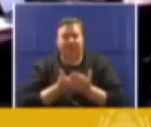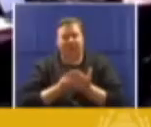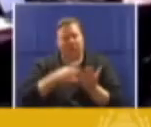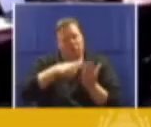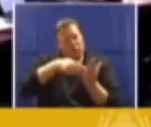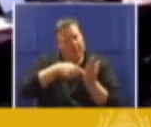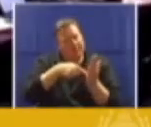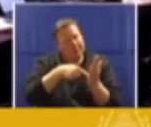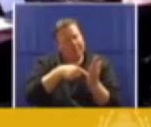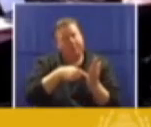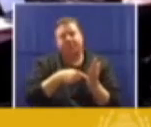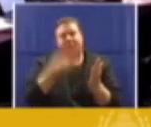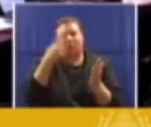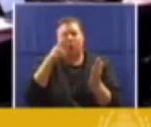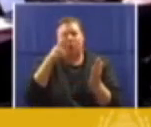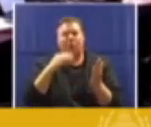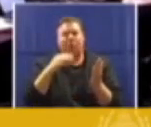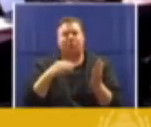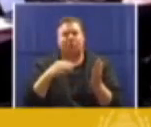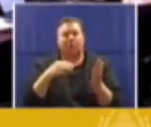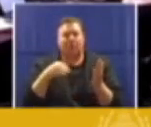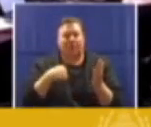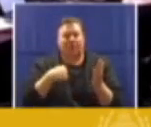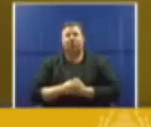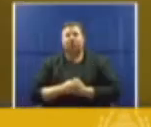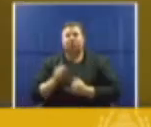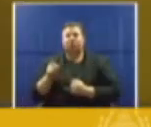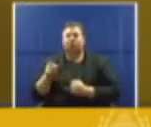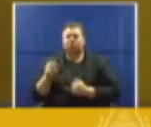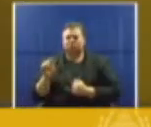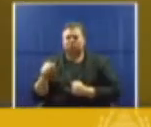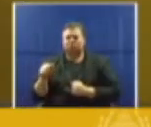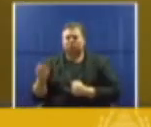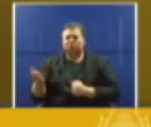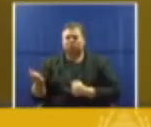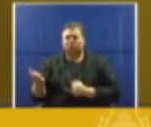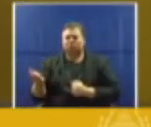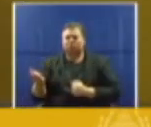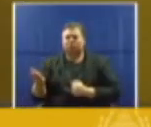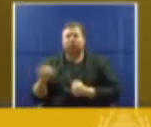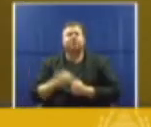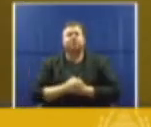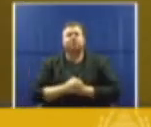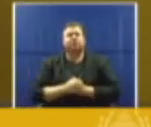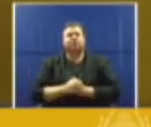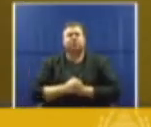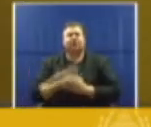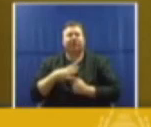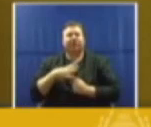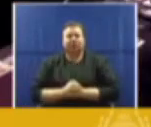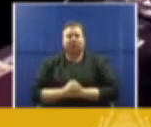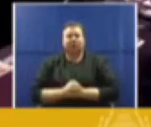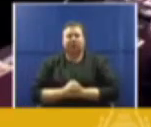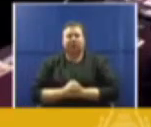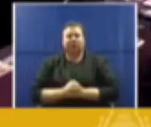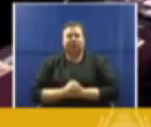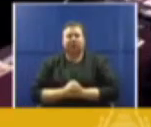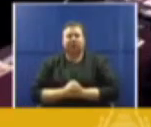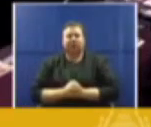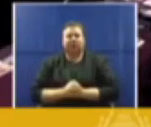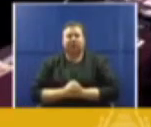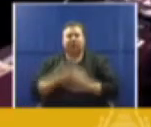Well, that advice clearly shows that, you know, if you did not commit a crime, then obviously you'll always be advised to keep